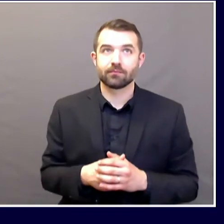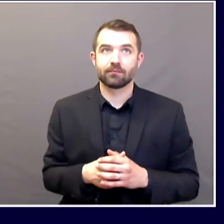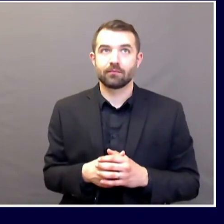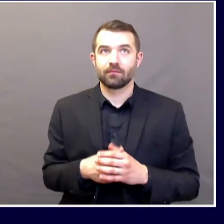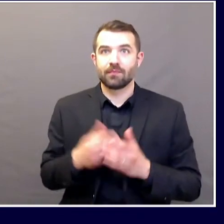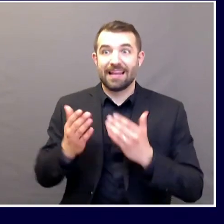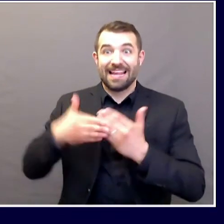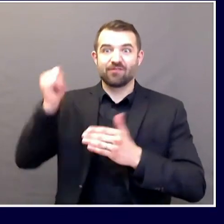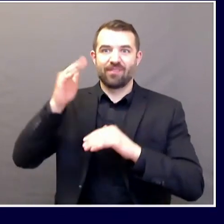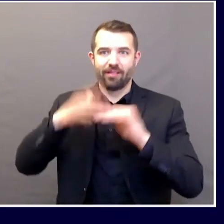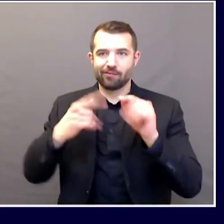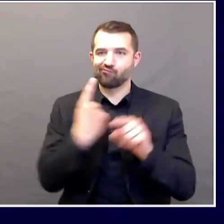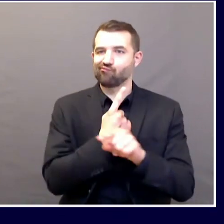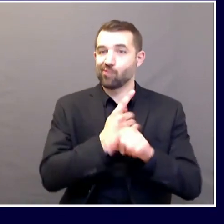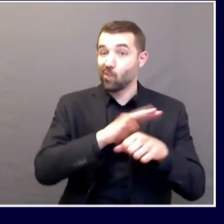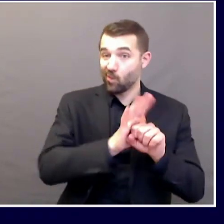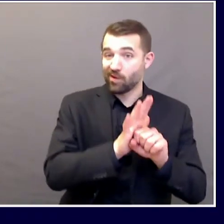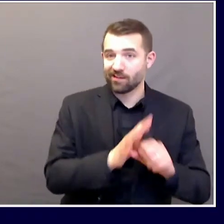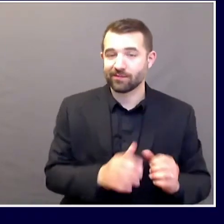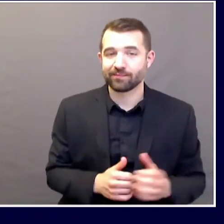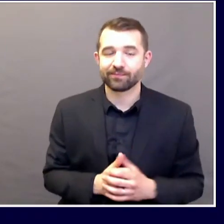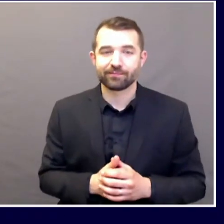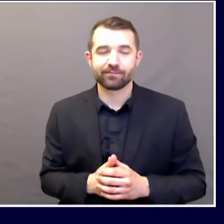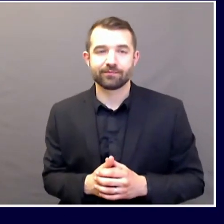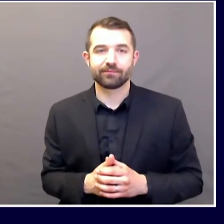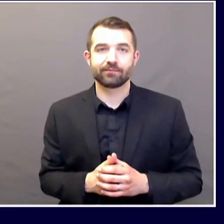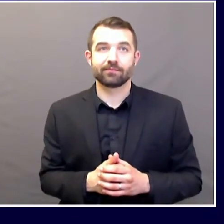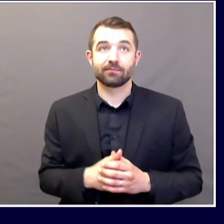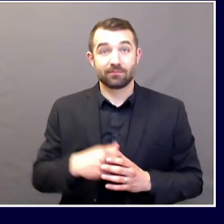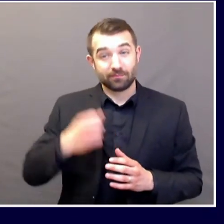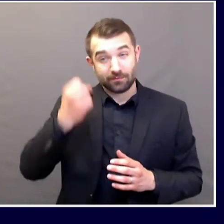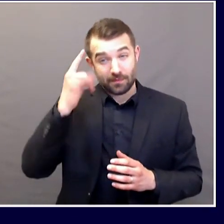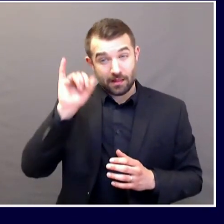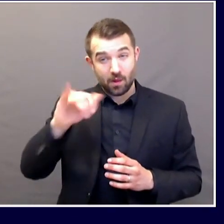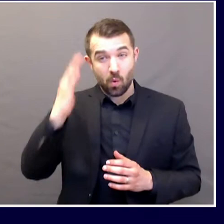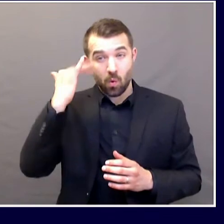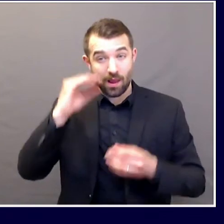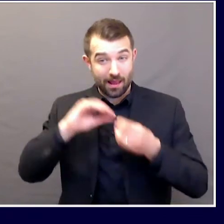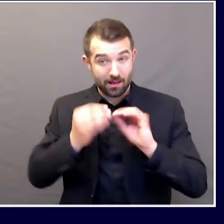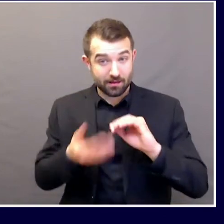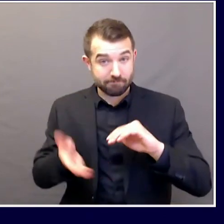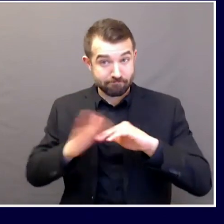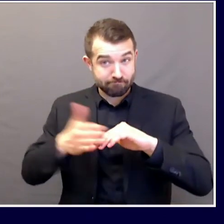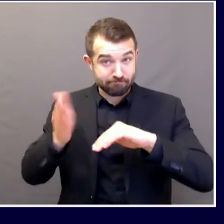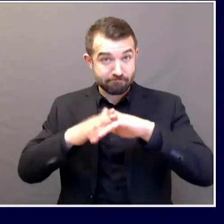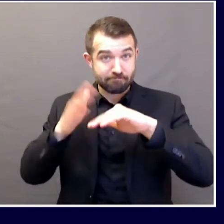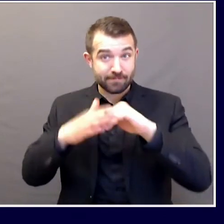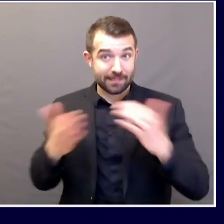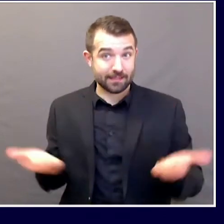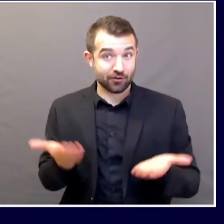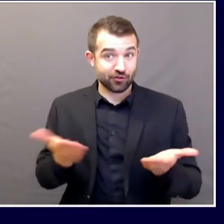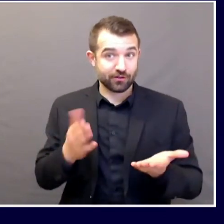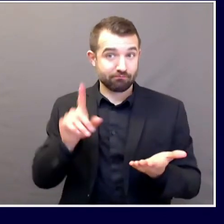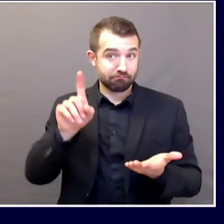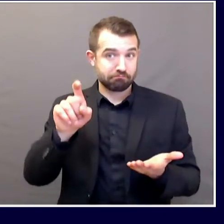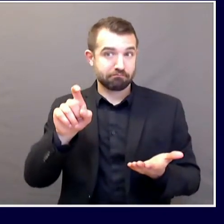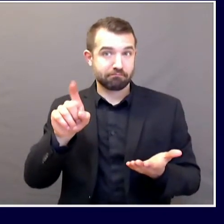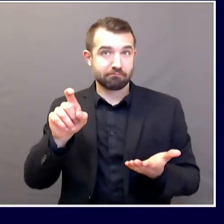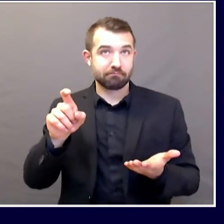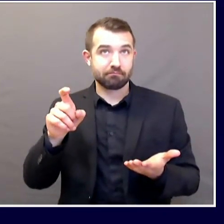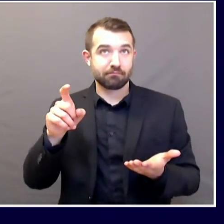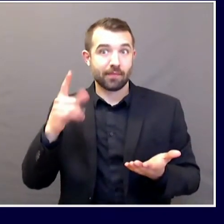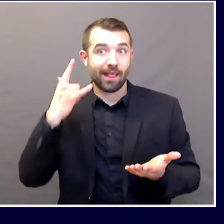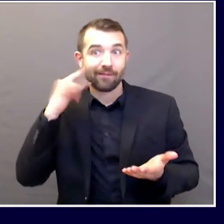those variants are accounting for the increase in cases in Maine, in California, in Florida, where have